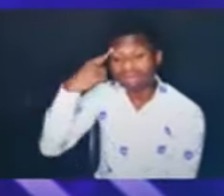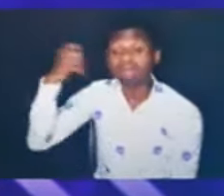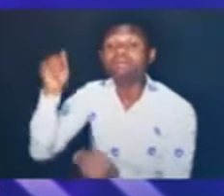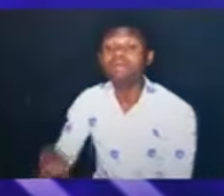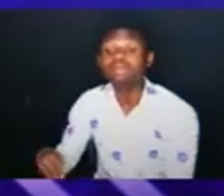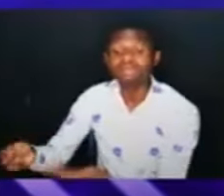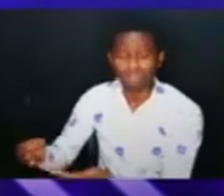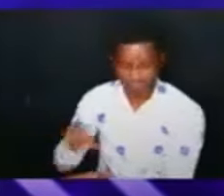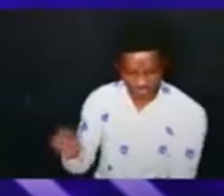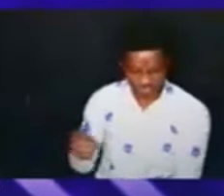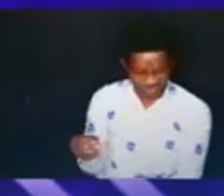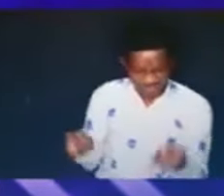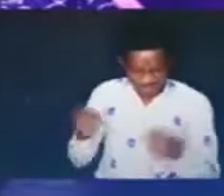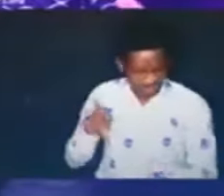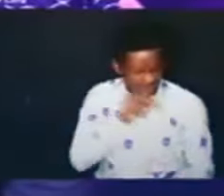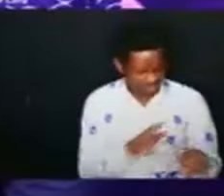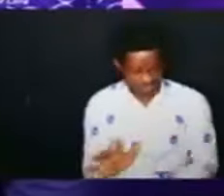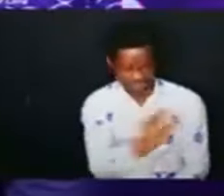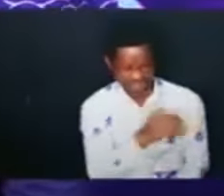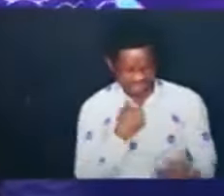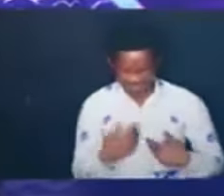your name.